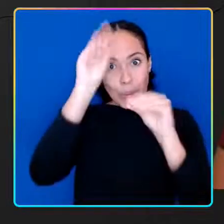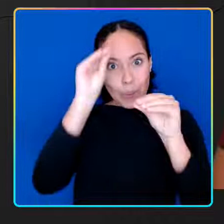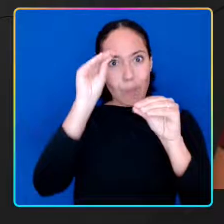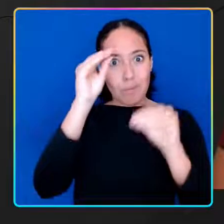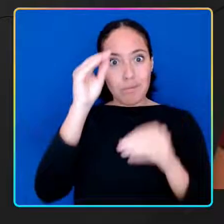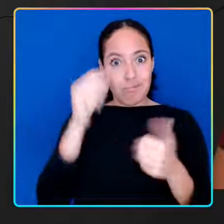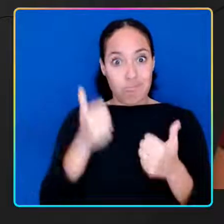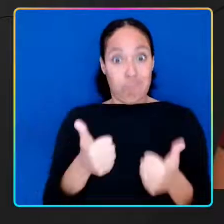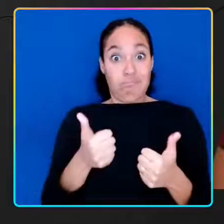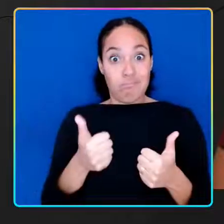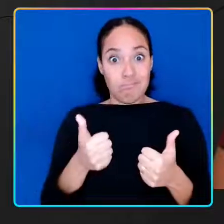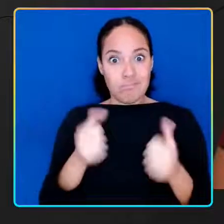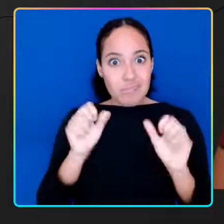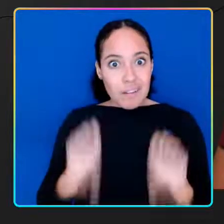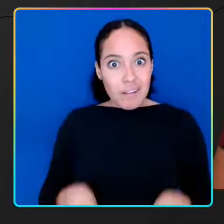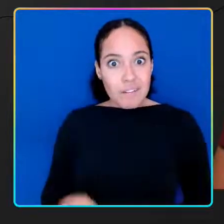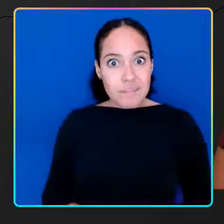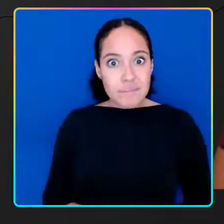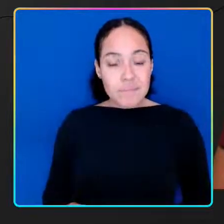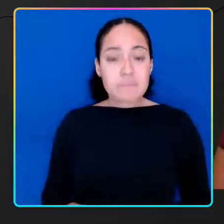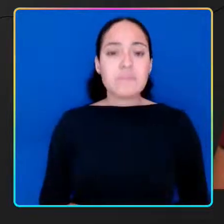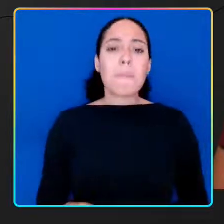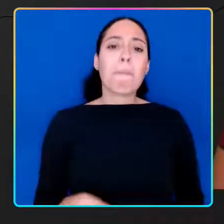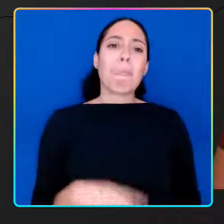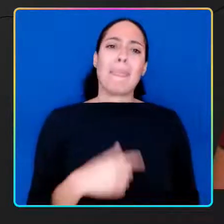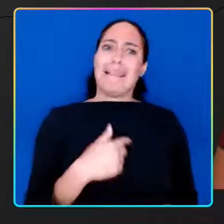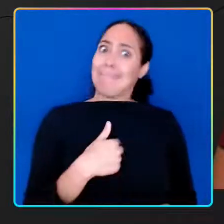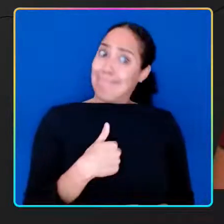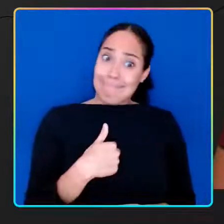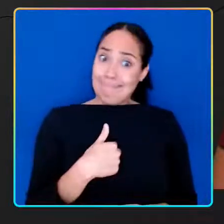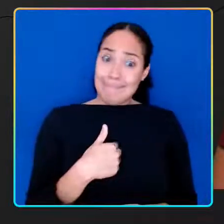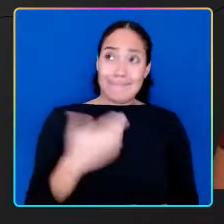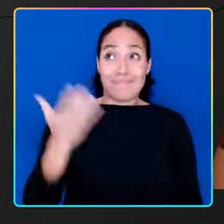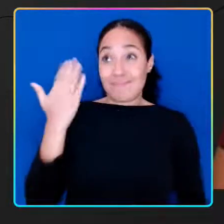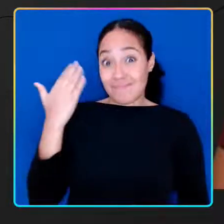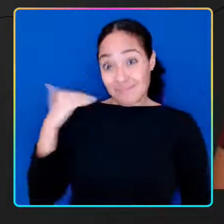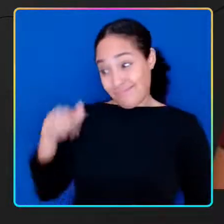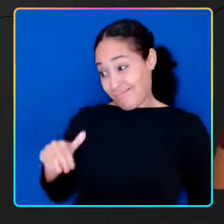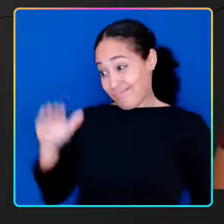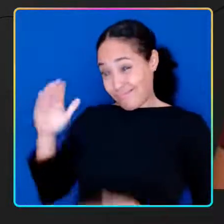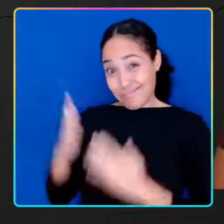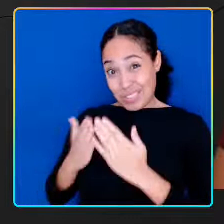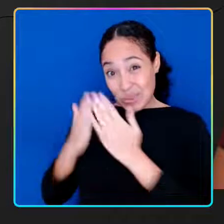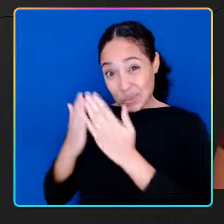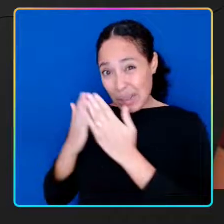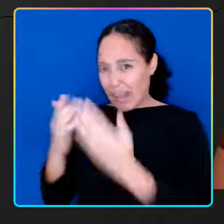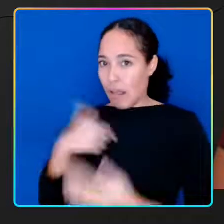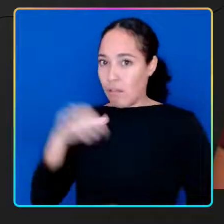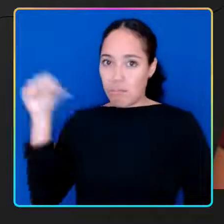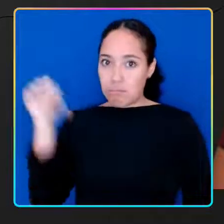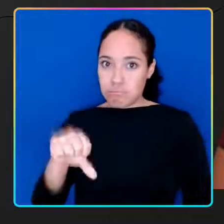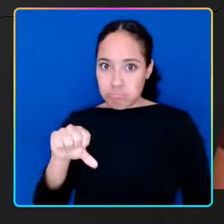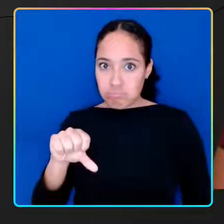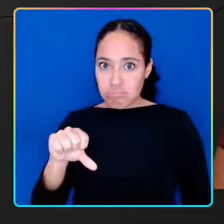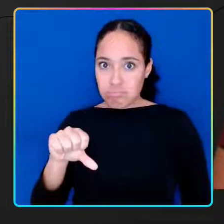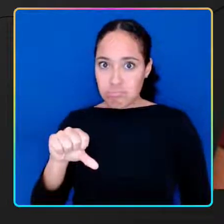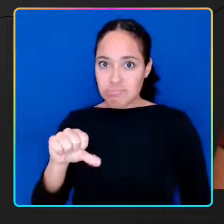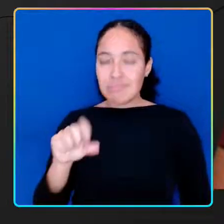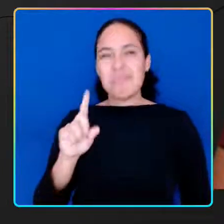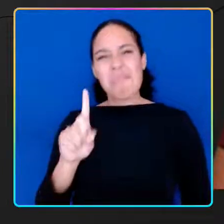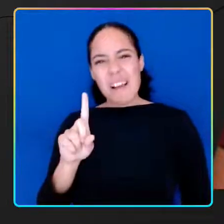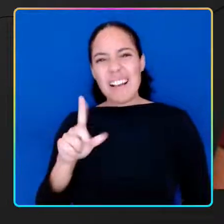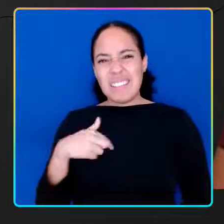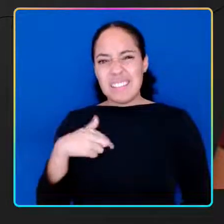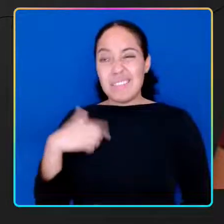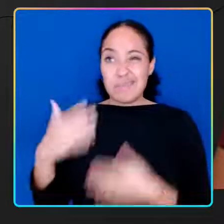do. Well, interestingly, I was a terrible student through high school and the first time through college. But then when I kind of